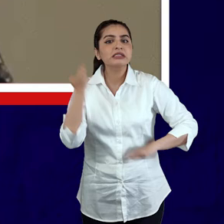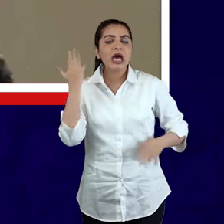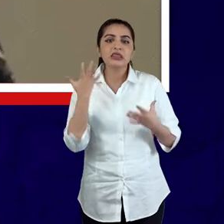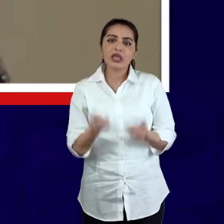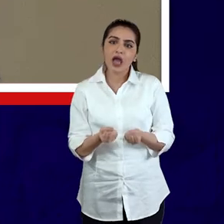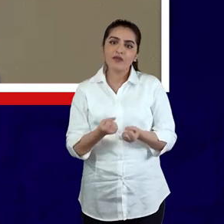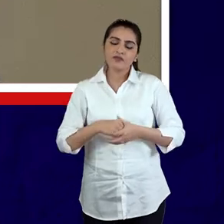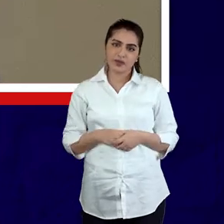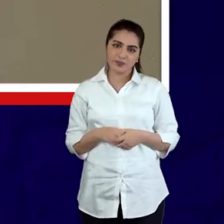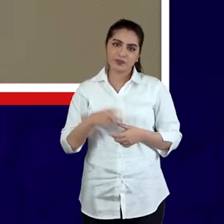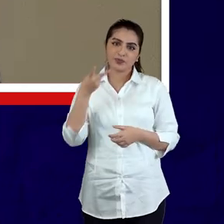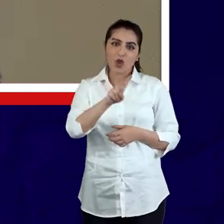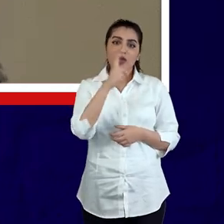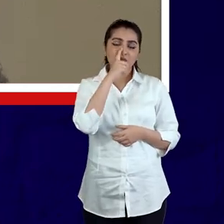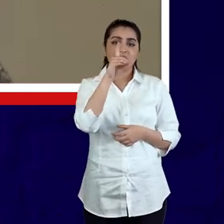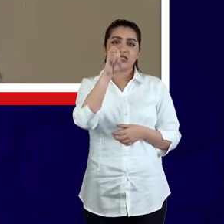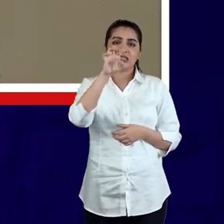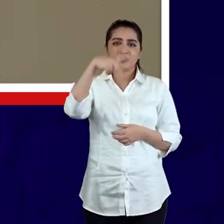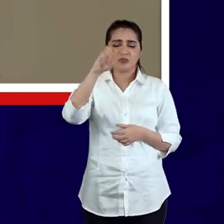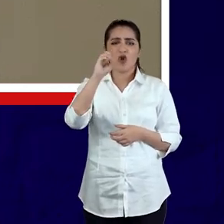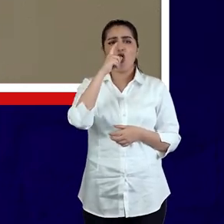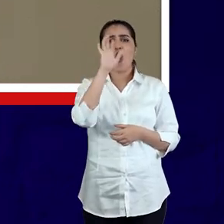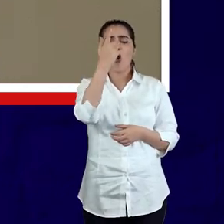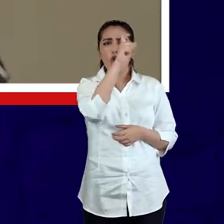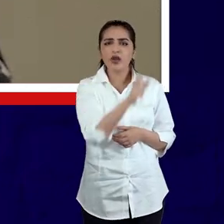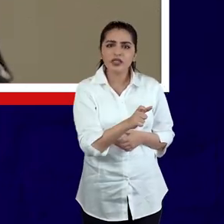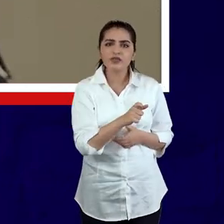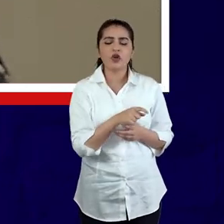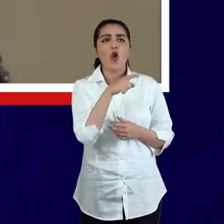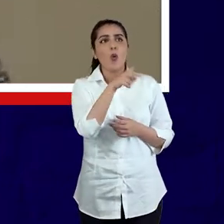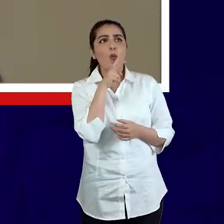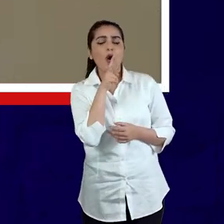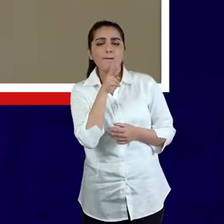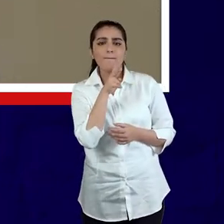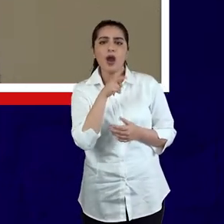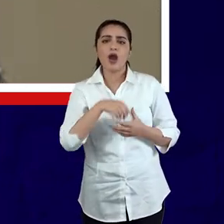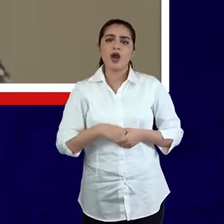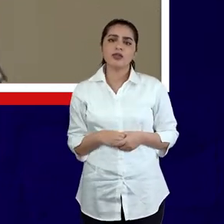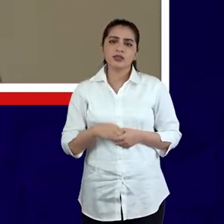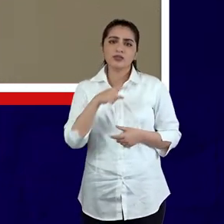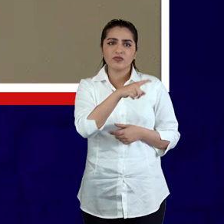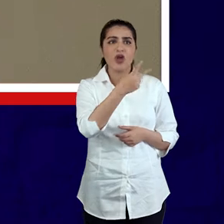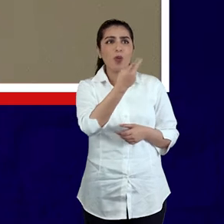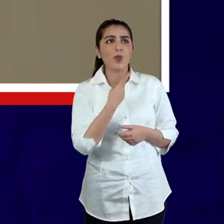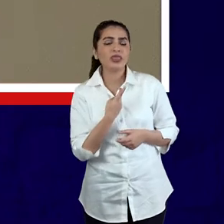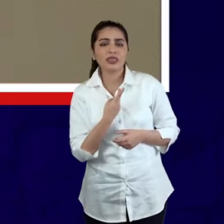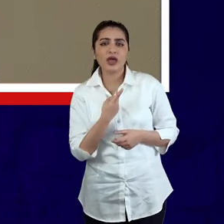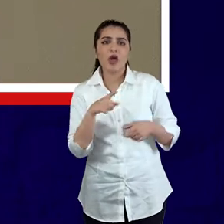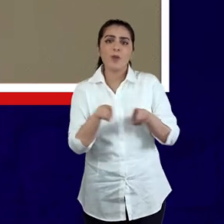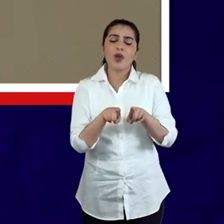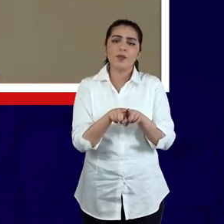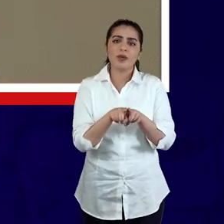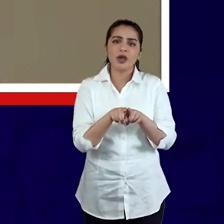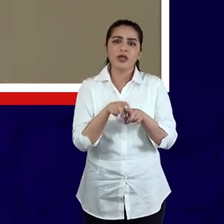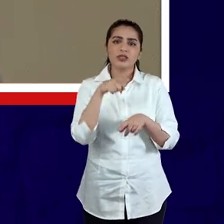it's the Politecnico di Milano, who they started to call me this when, you know, they were sort of very kindly giving me an honorary degree.